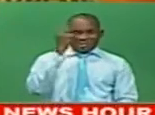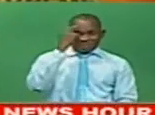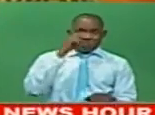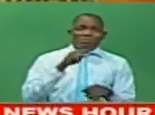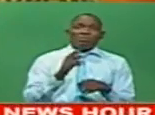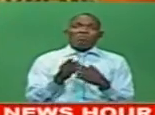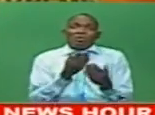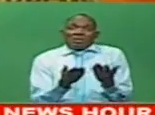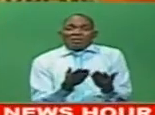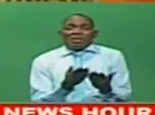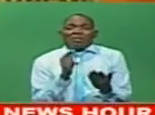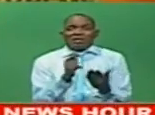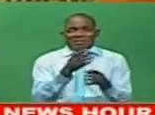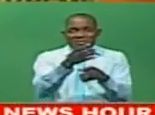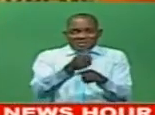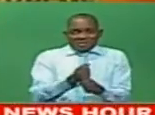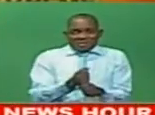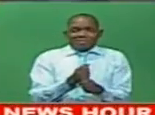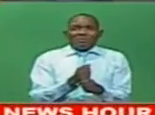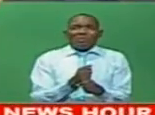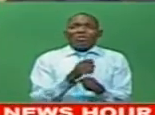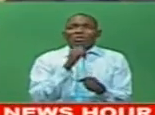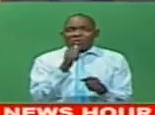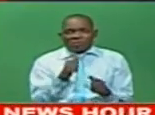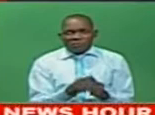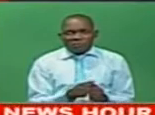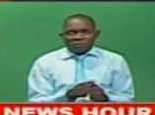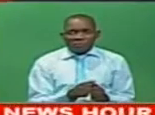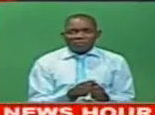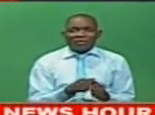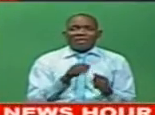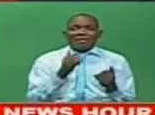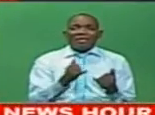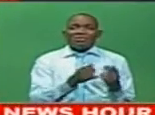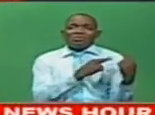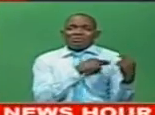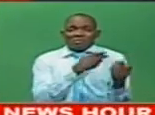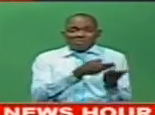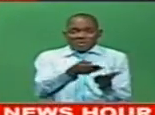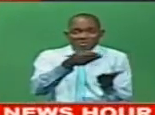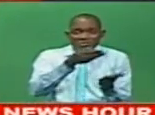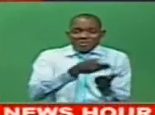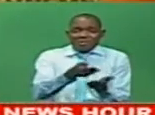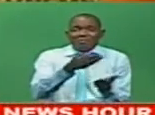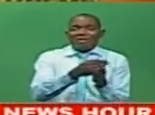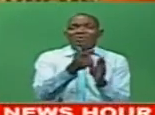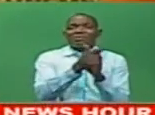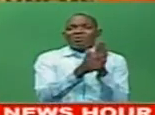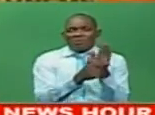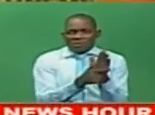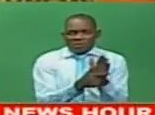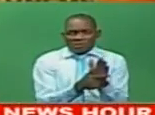whether or not to proceed or abrogate such contracts. Investigating the procurement processes and